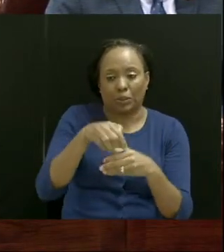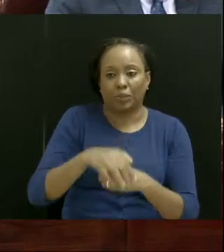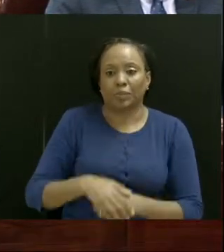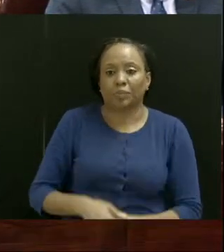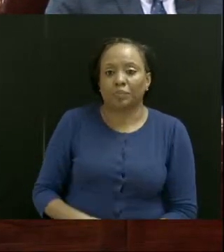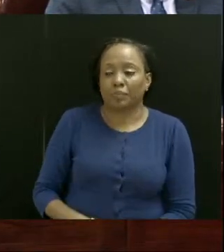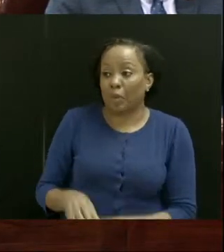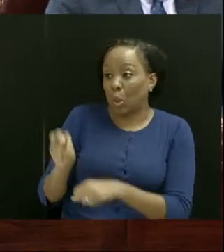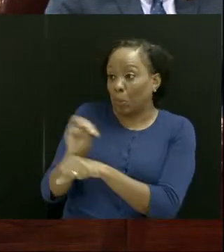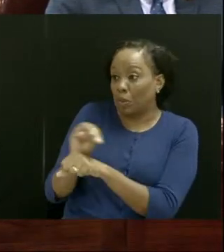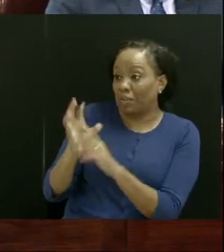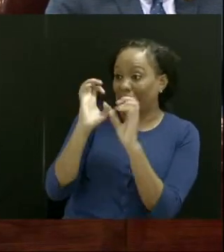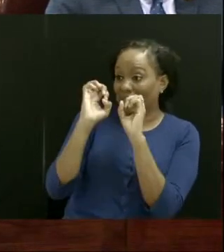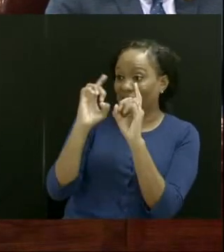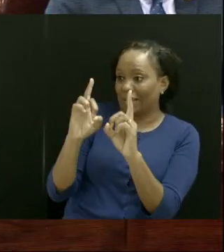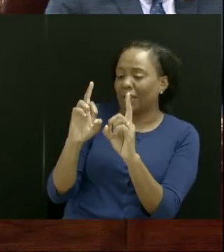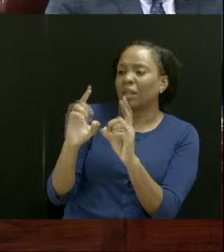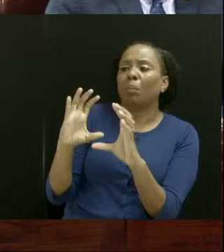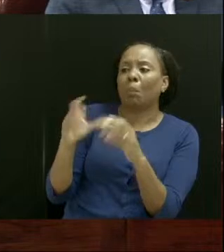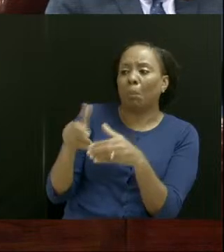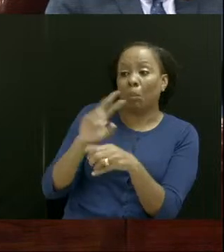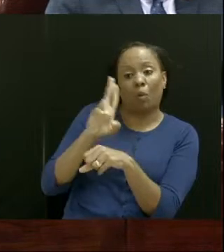The Ministry of Education, of course,